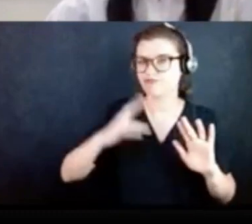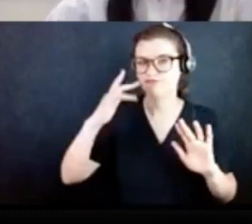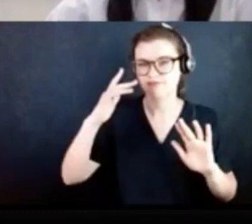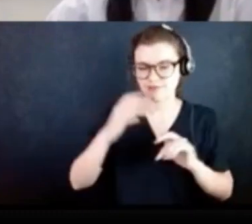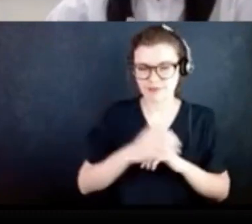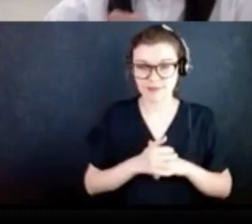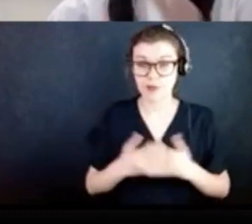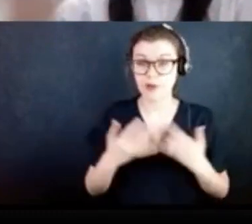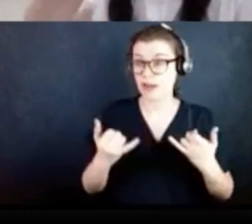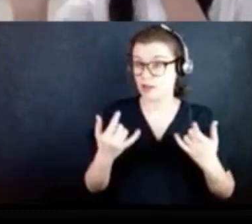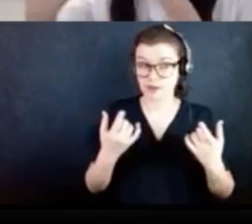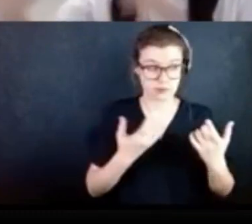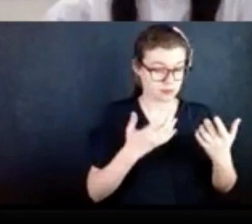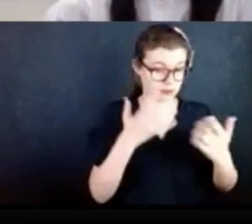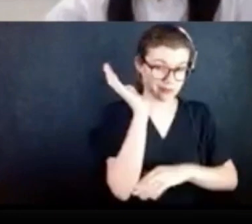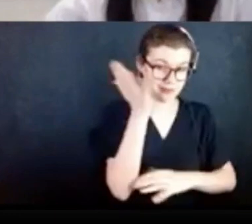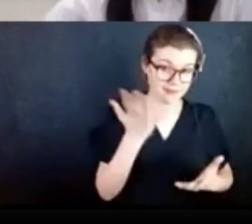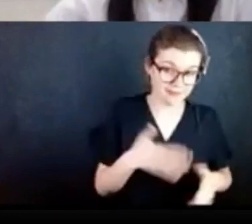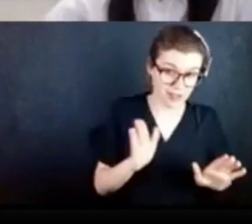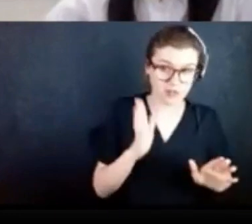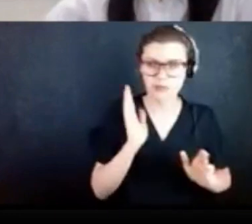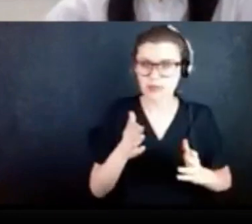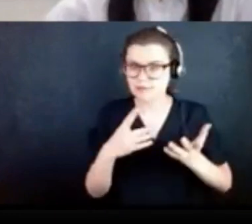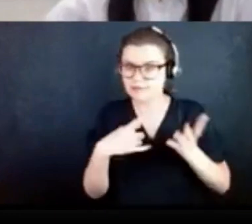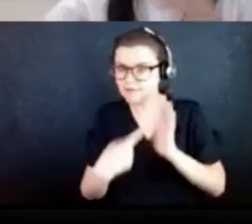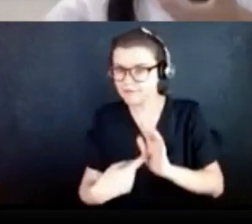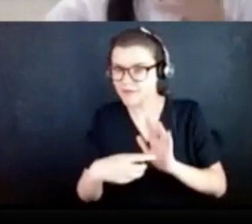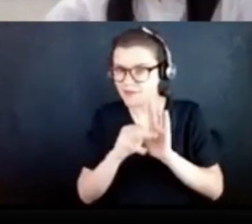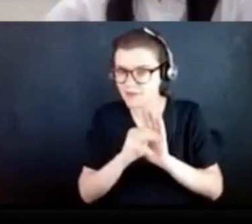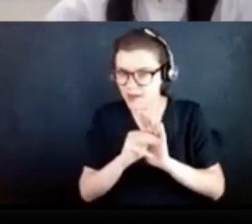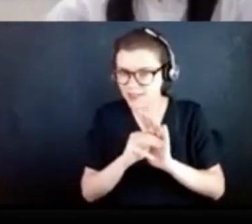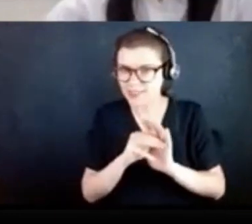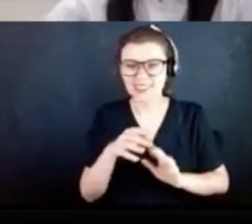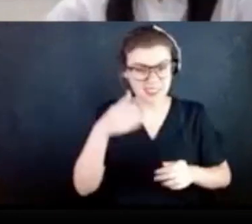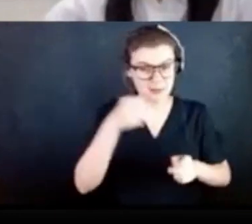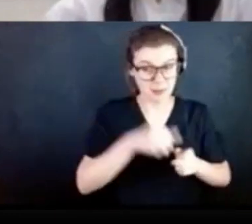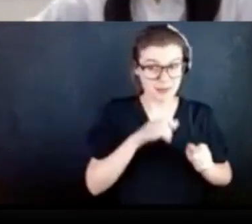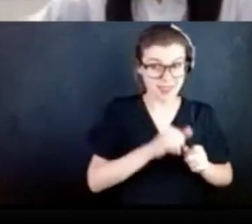hands-on activity while replicating the experiment that I mentioned earlier.